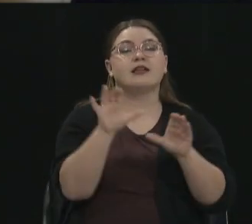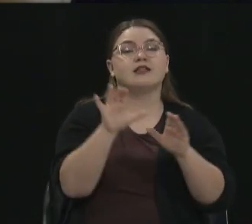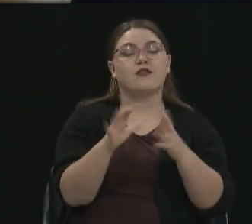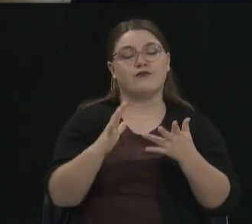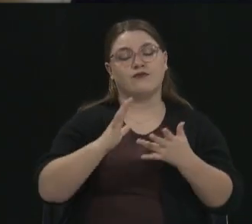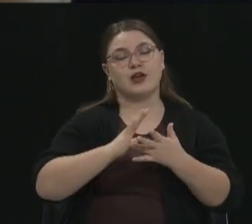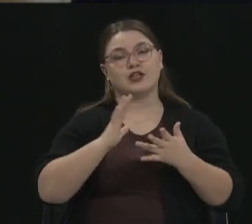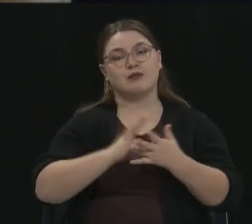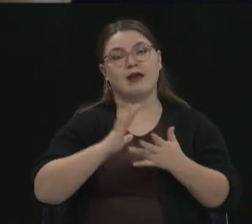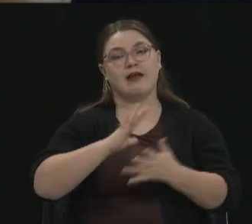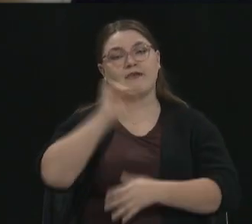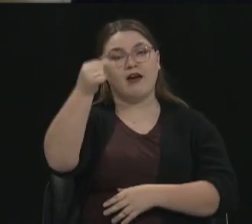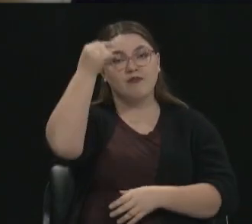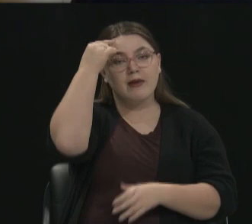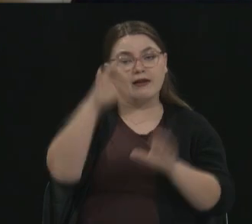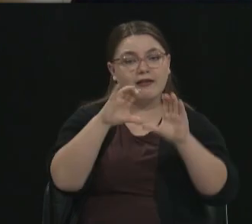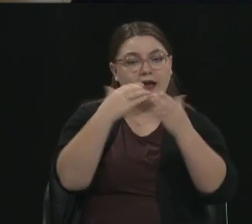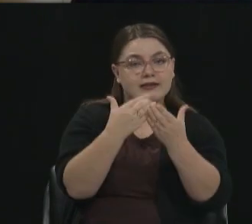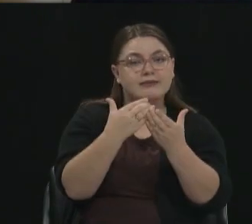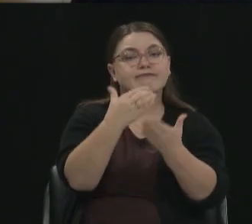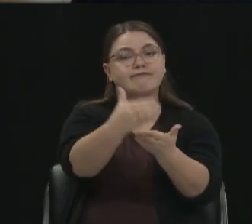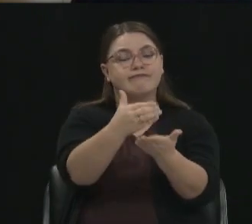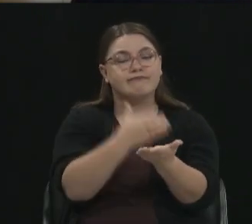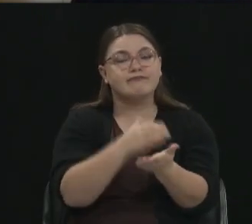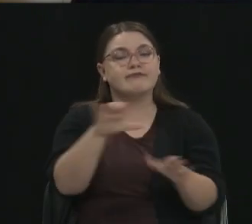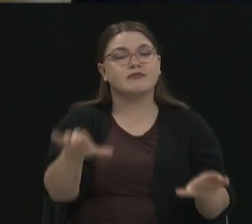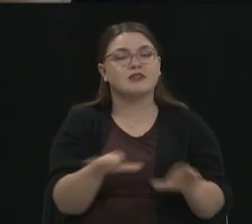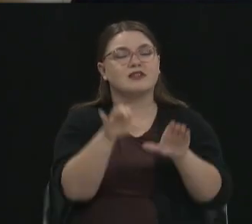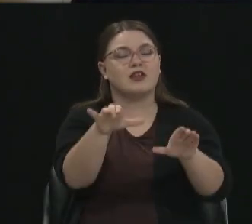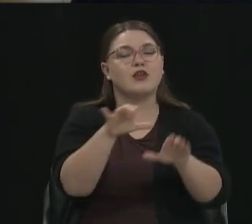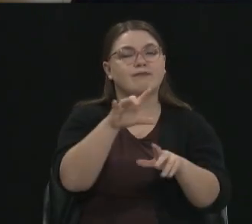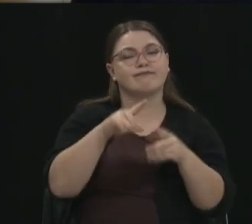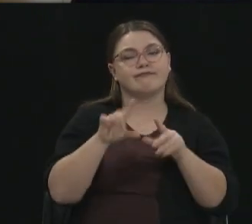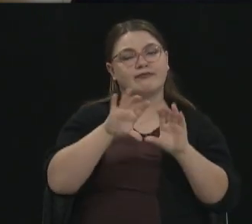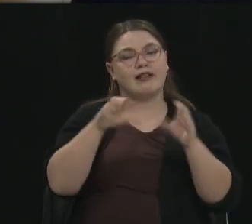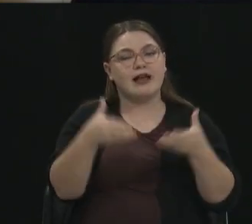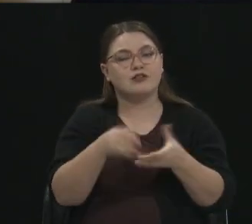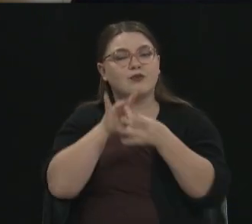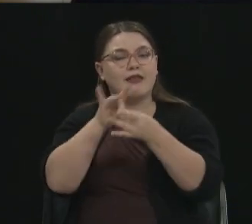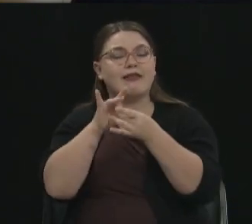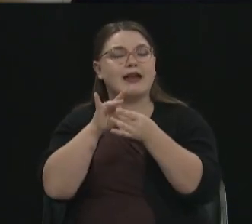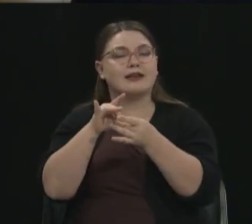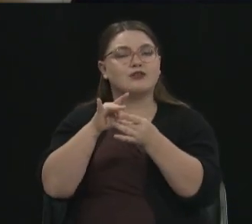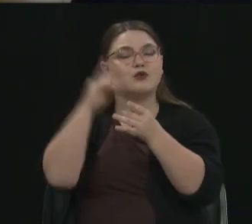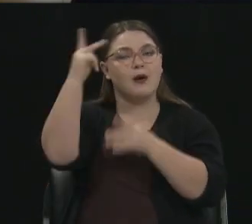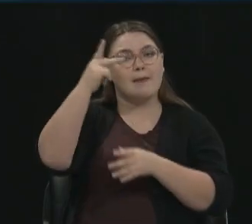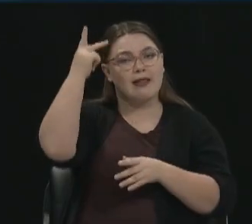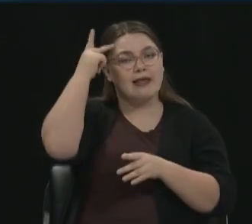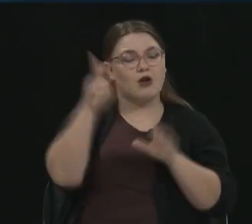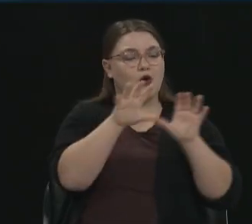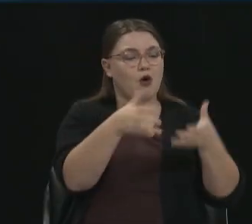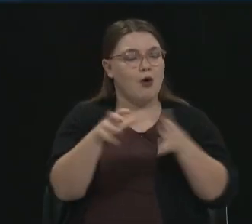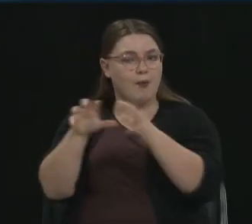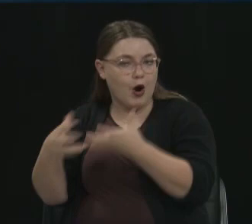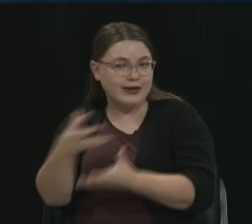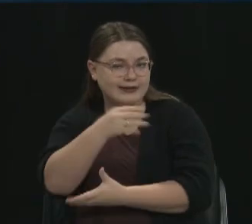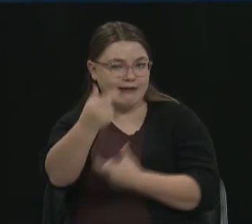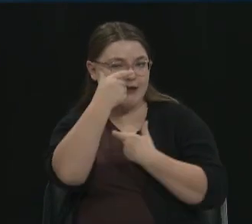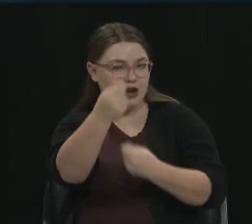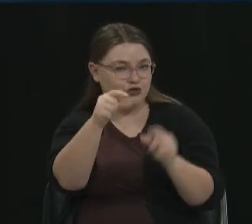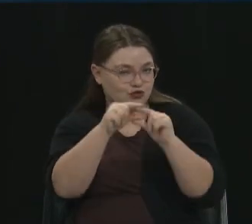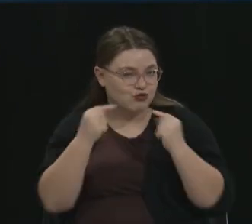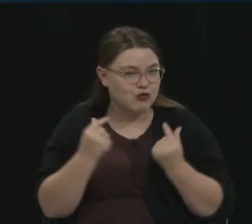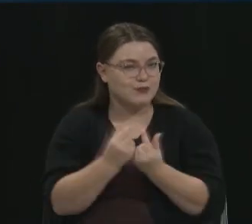more advanced courses in political parties and interest groups. So Dr. Rhine, welcome. We know that you've